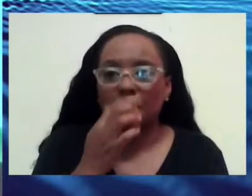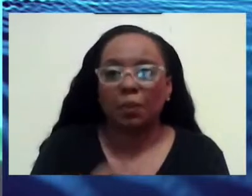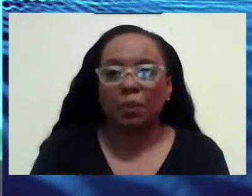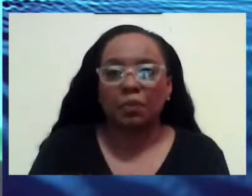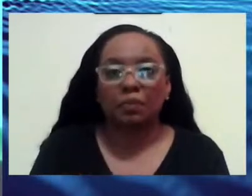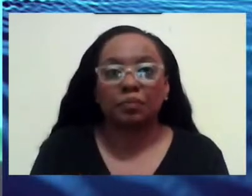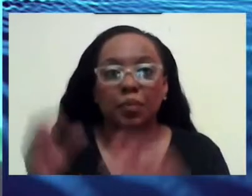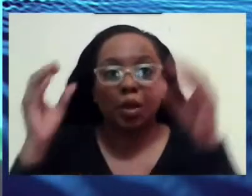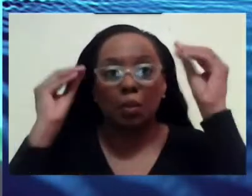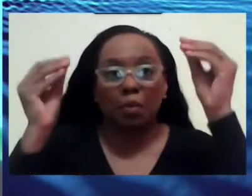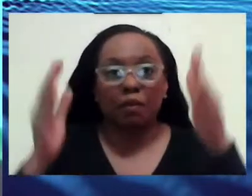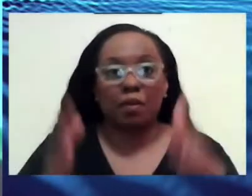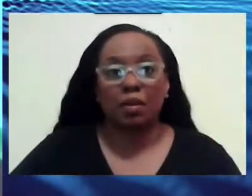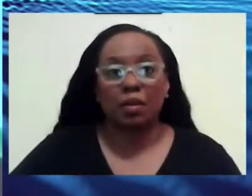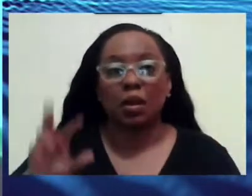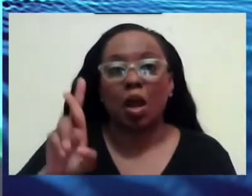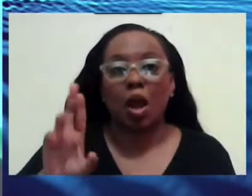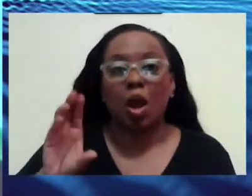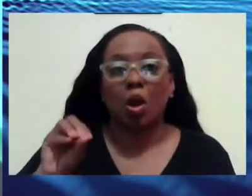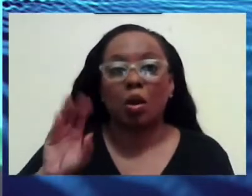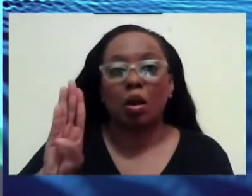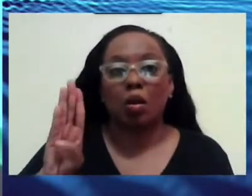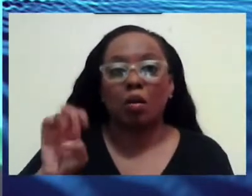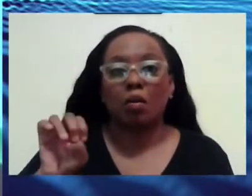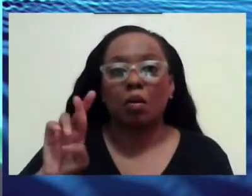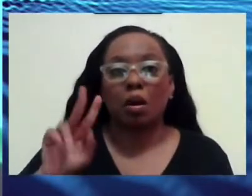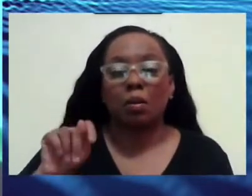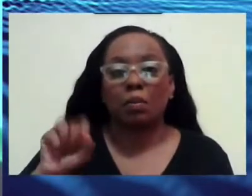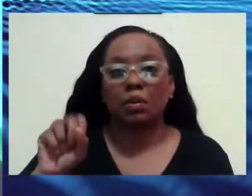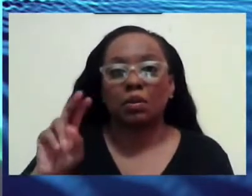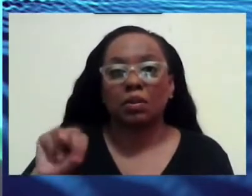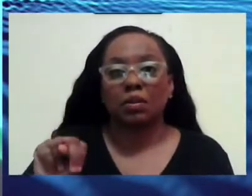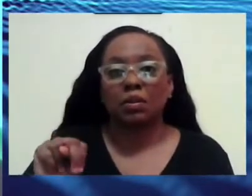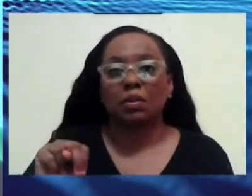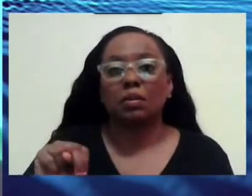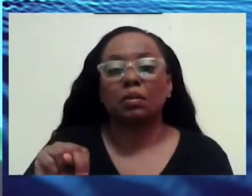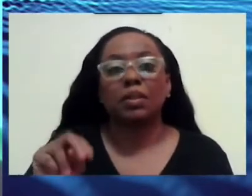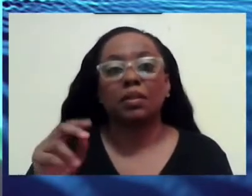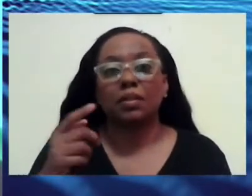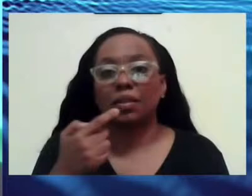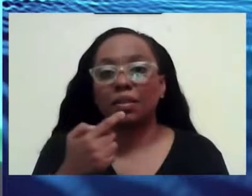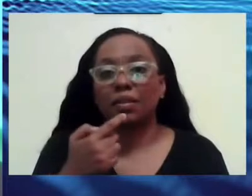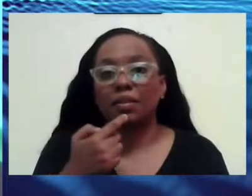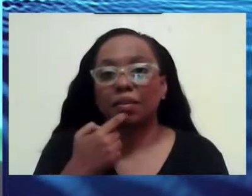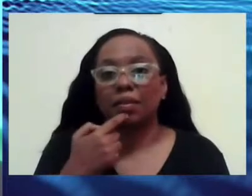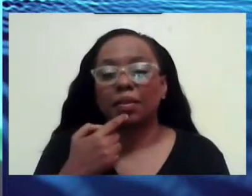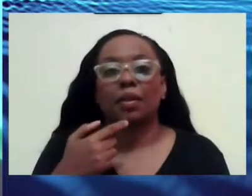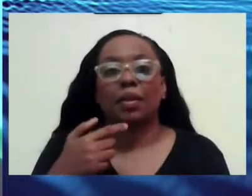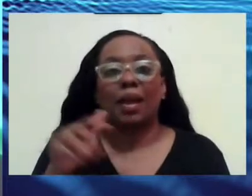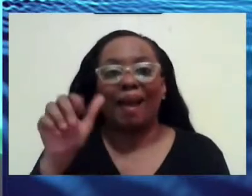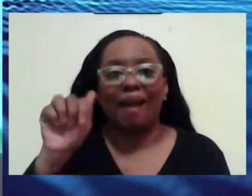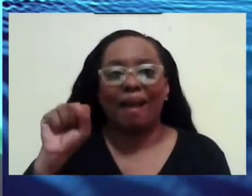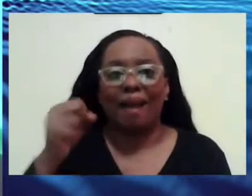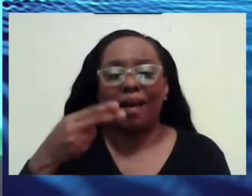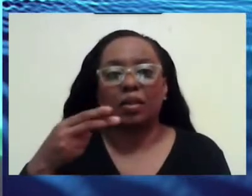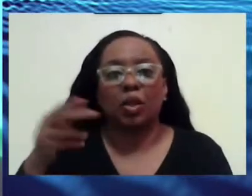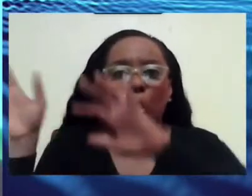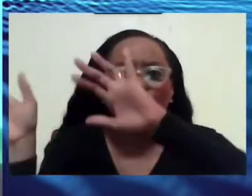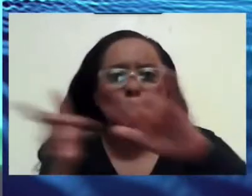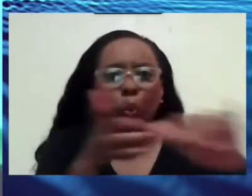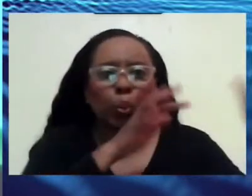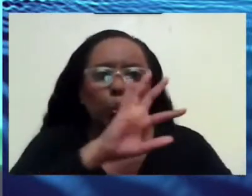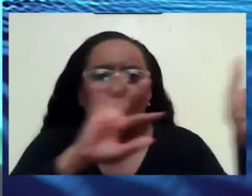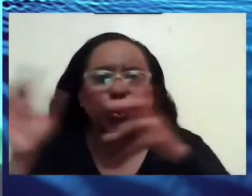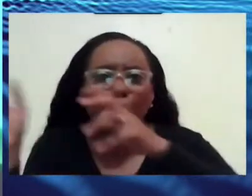that Barbados could be dealing with ashfall for days, weeks, or even months, my question to